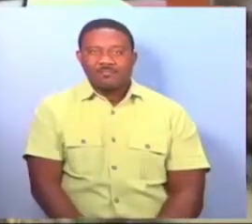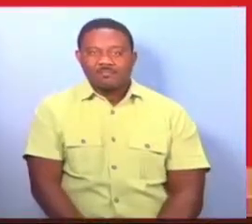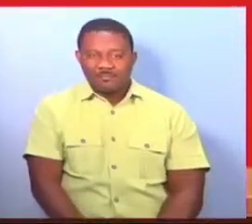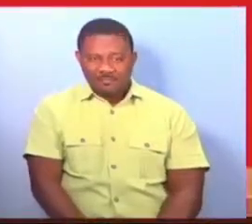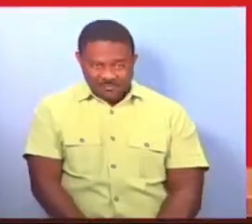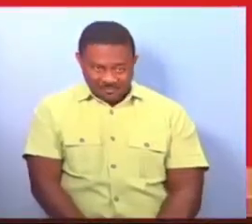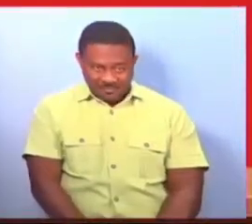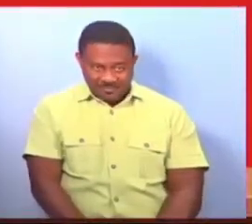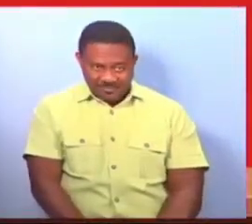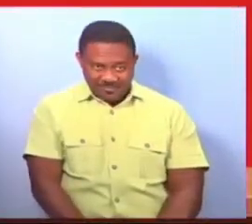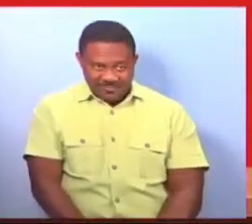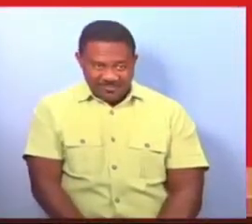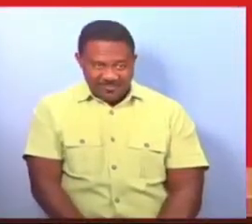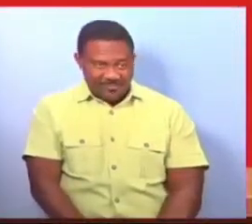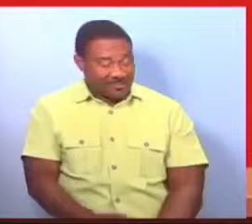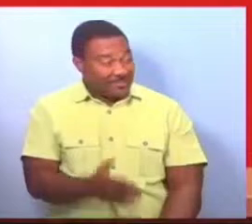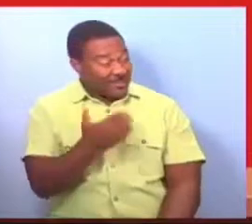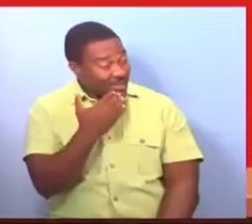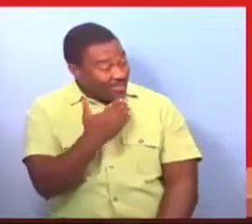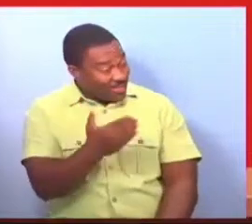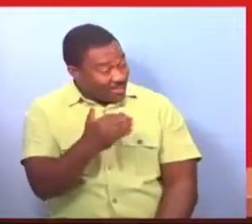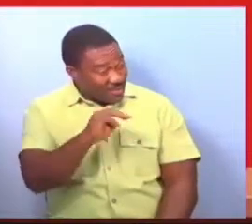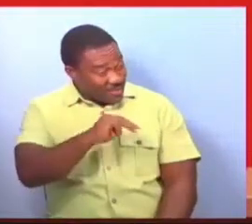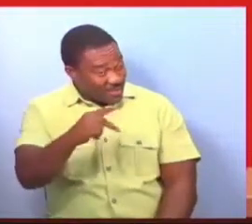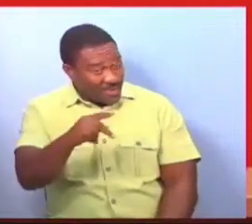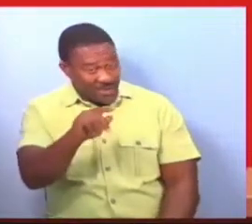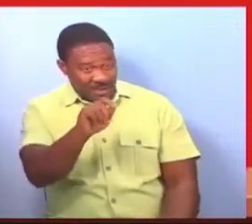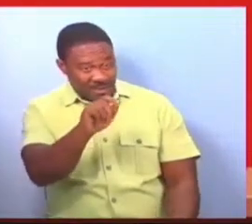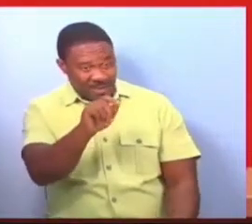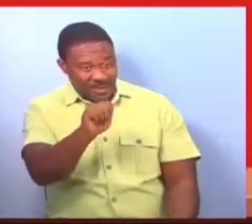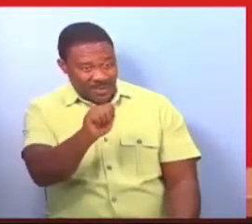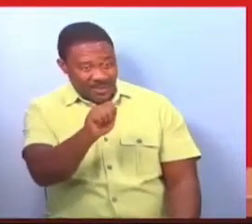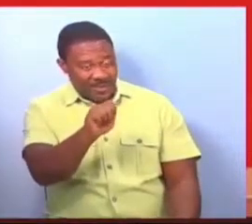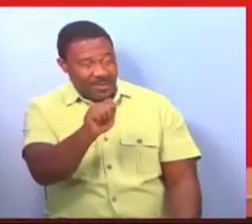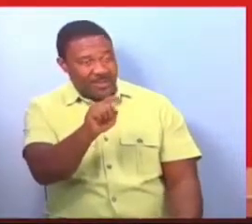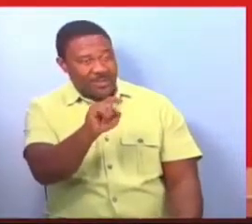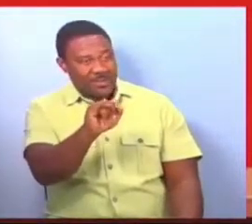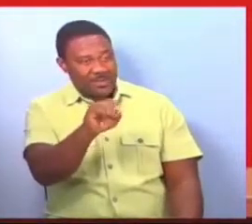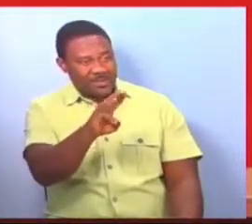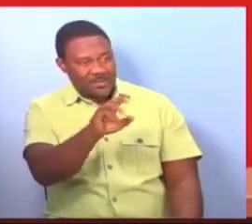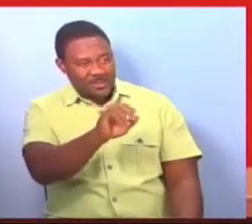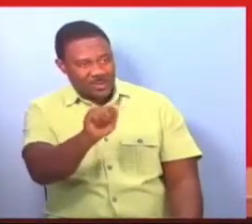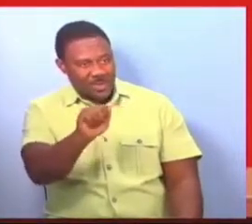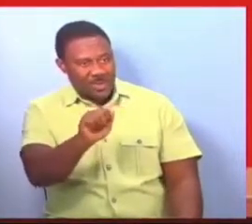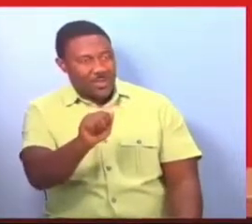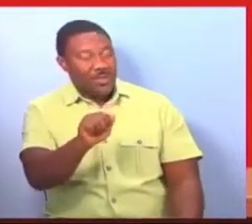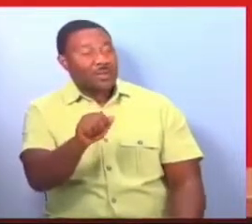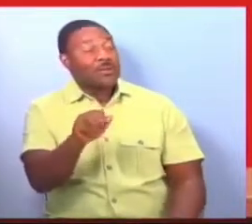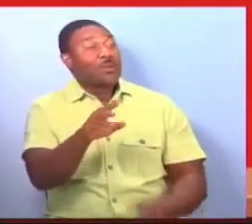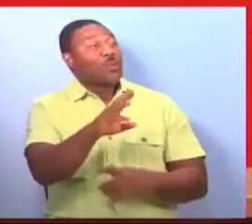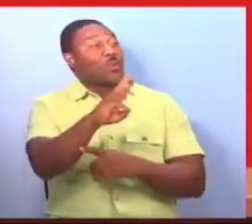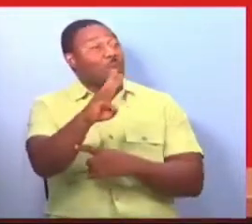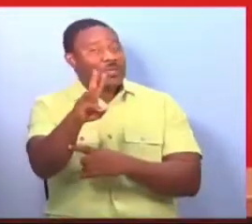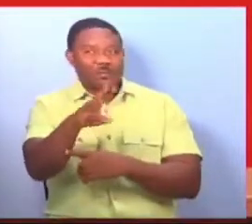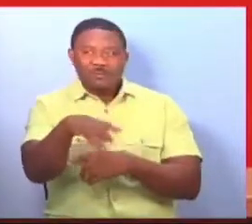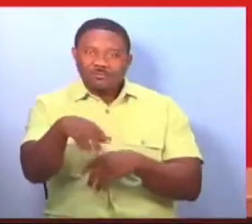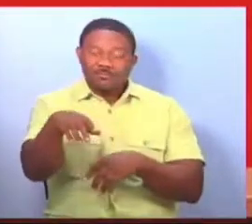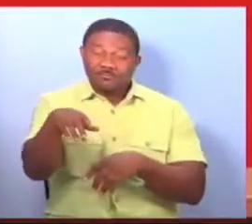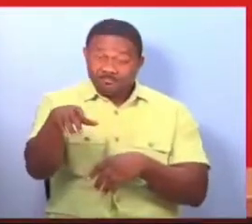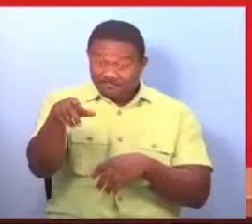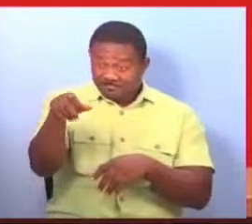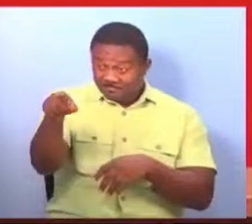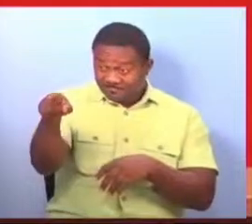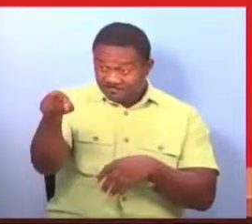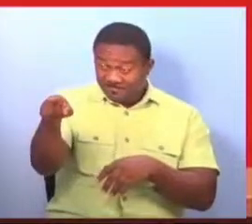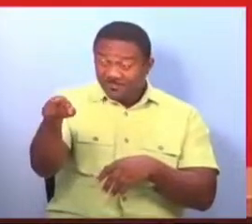Thank you, Honorable Member, for Etiwa West. Prof. I'll come to